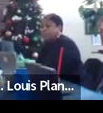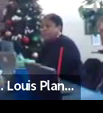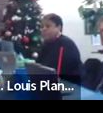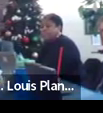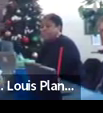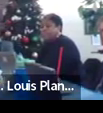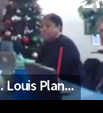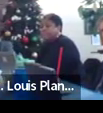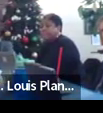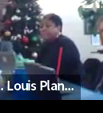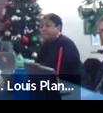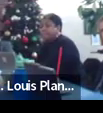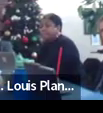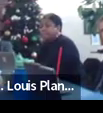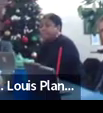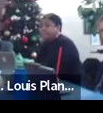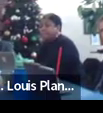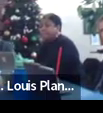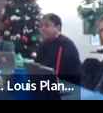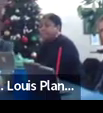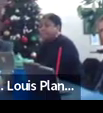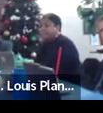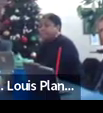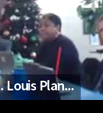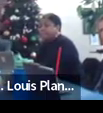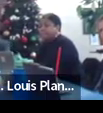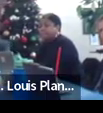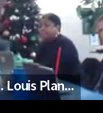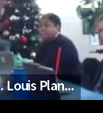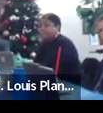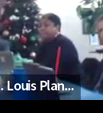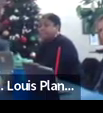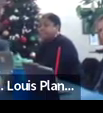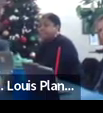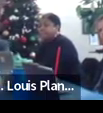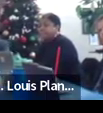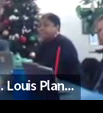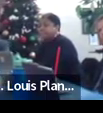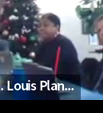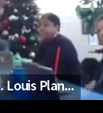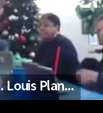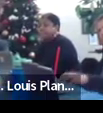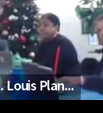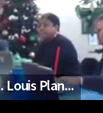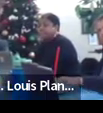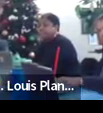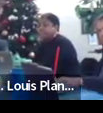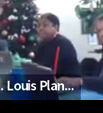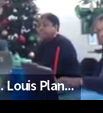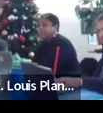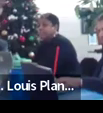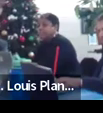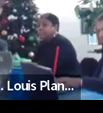apart. However, this neighborhood is tied to my grandmother, and she spent 30 years on